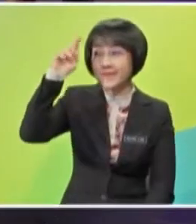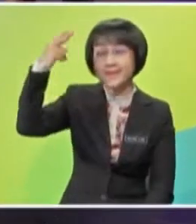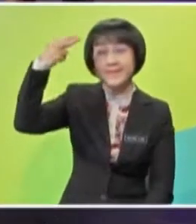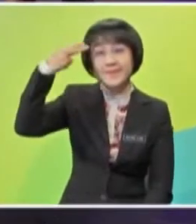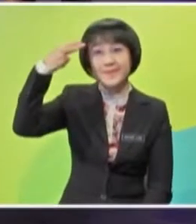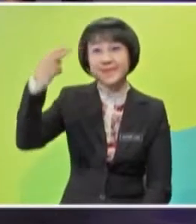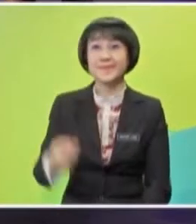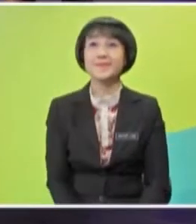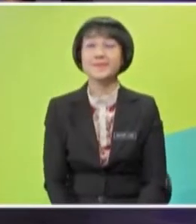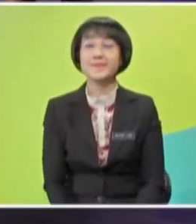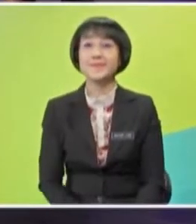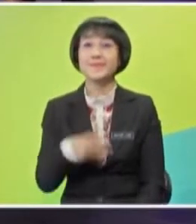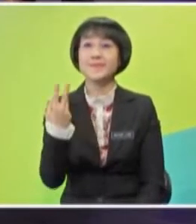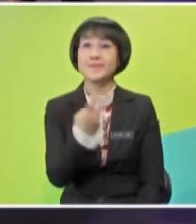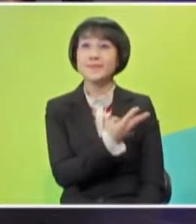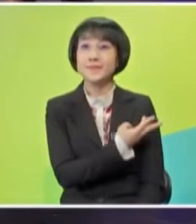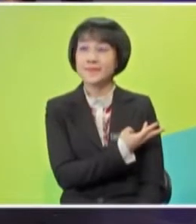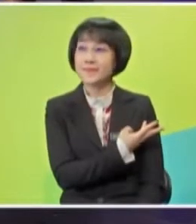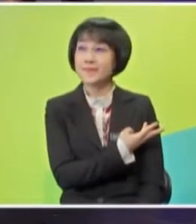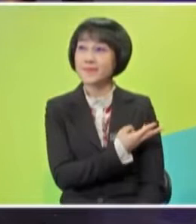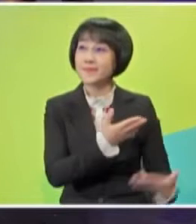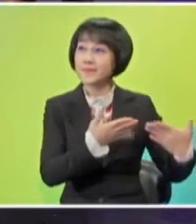Sean. So we are going to our